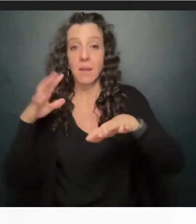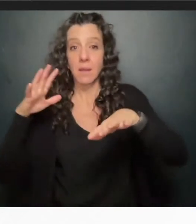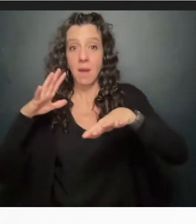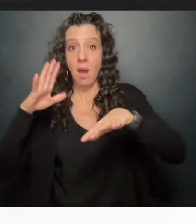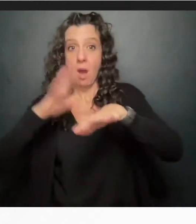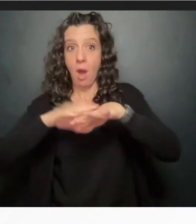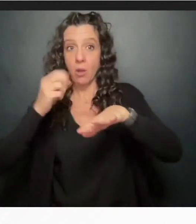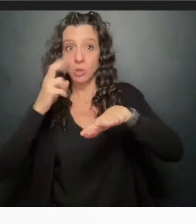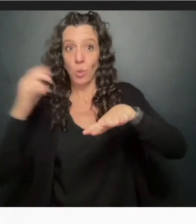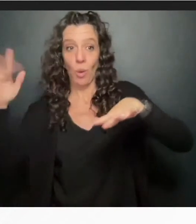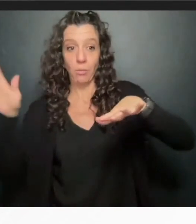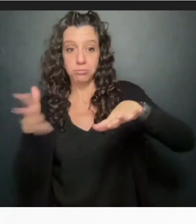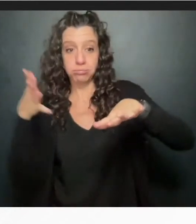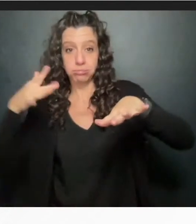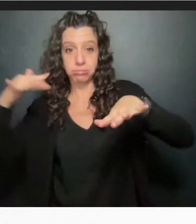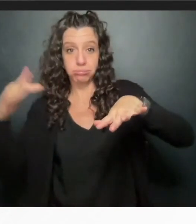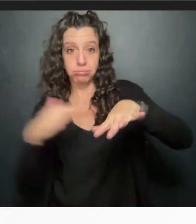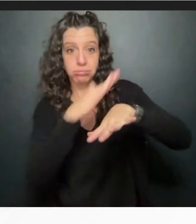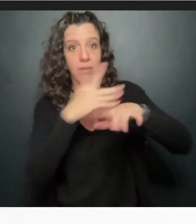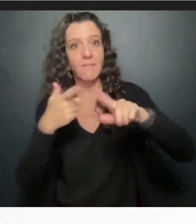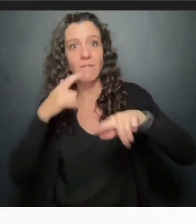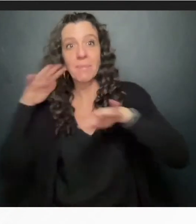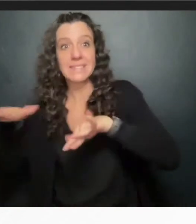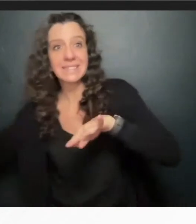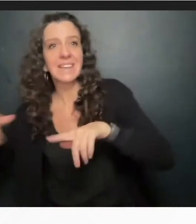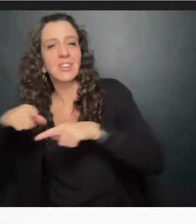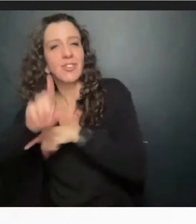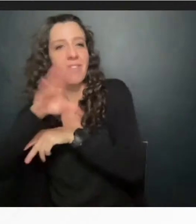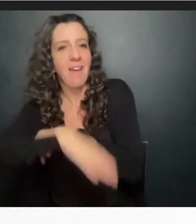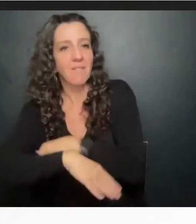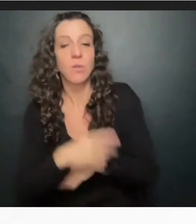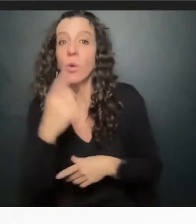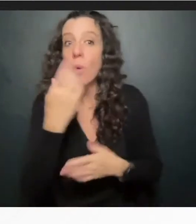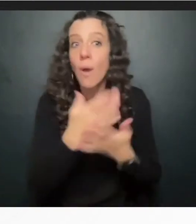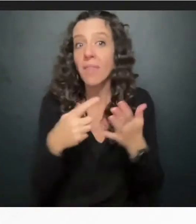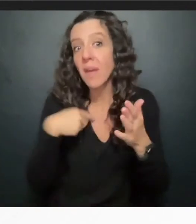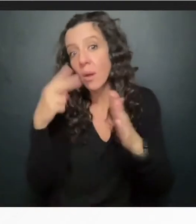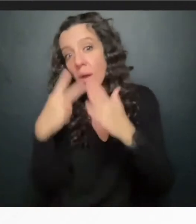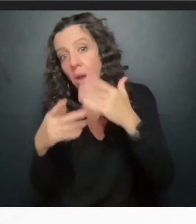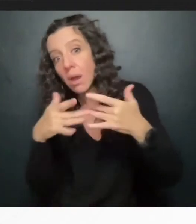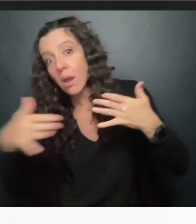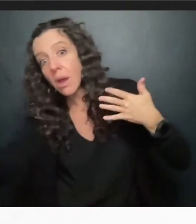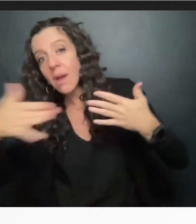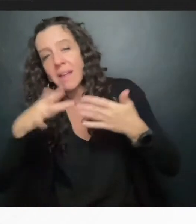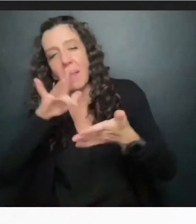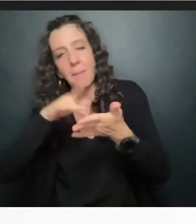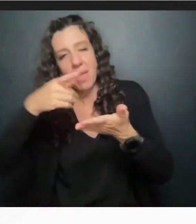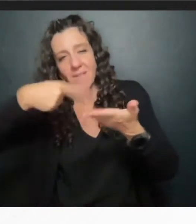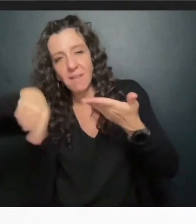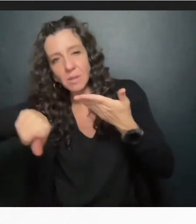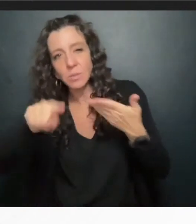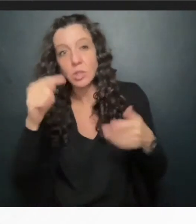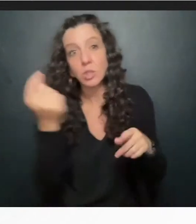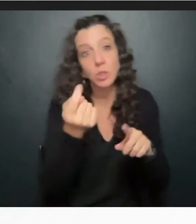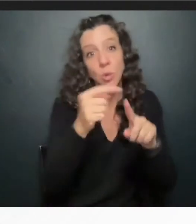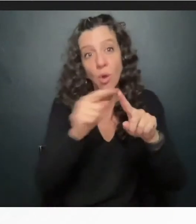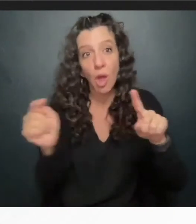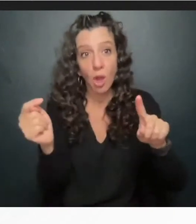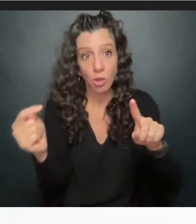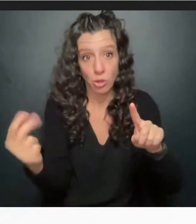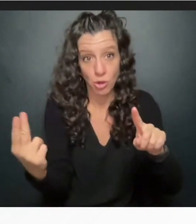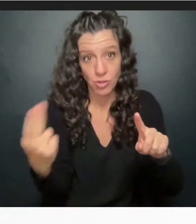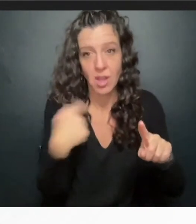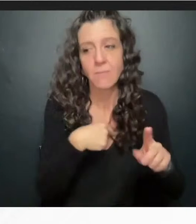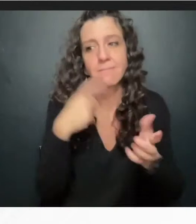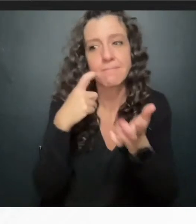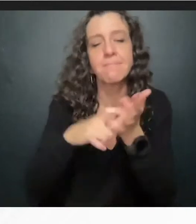afternoon hours. Now, one thing that's in our extended forecast window we're looking for is like the middle of next week, next Tuesday through Thursday. There is potential